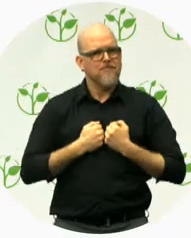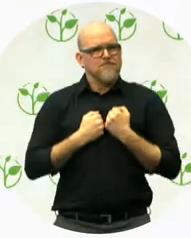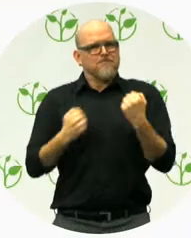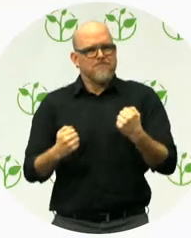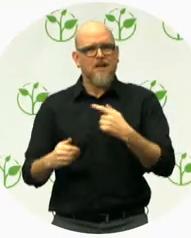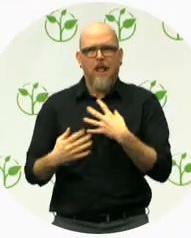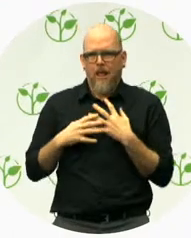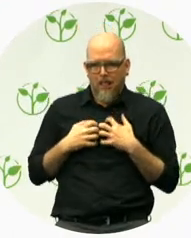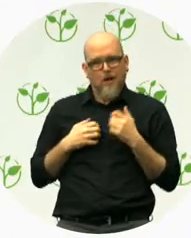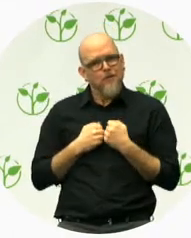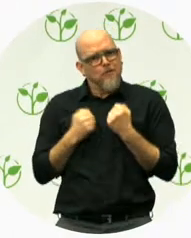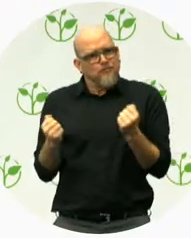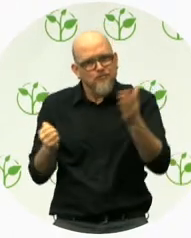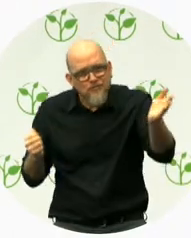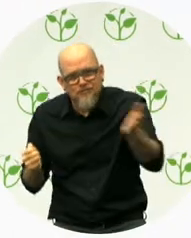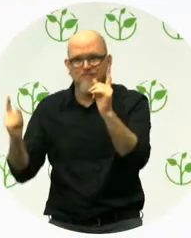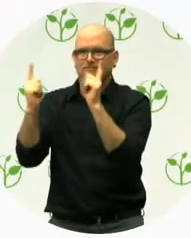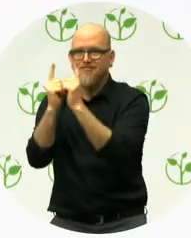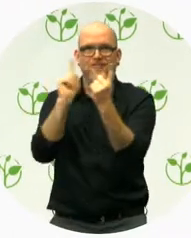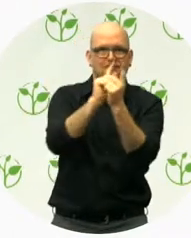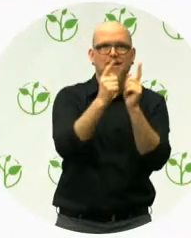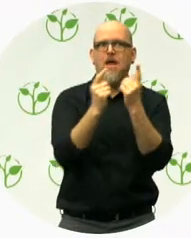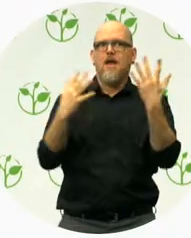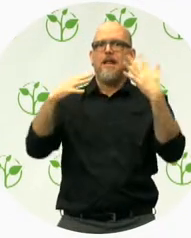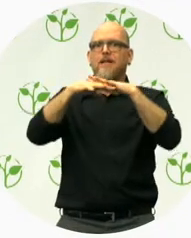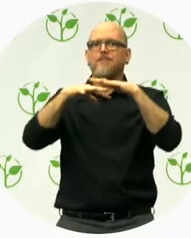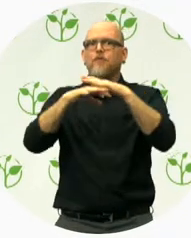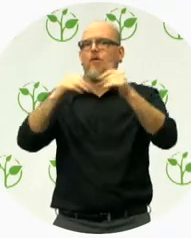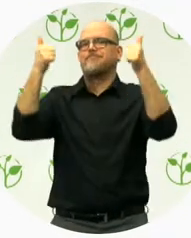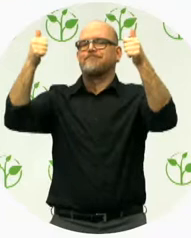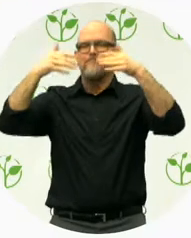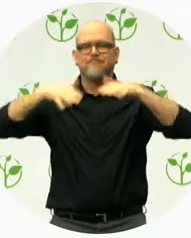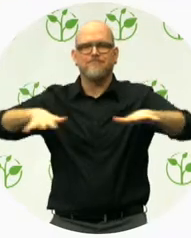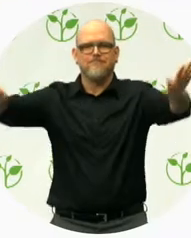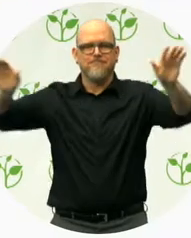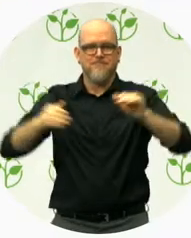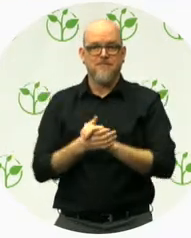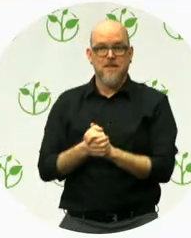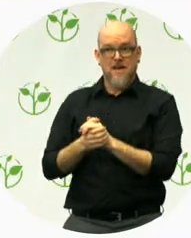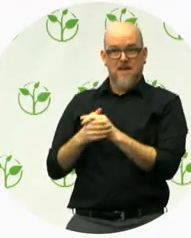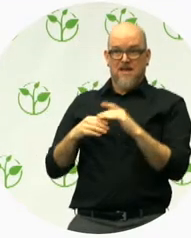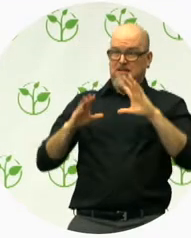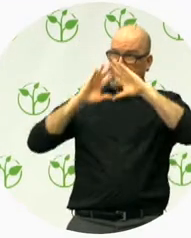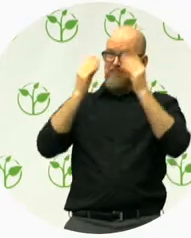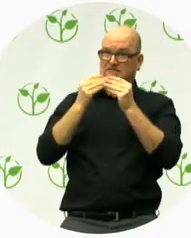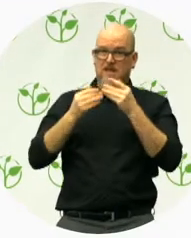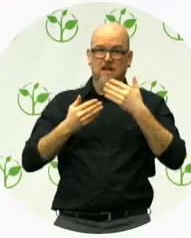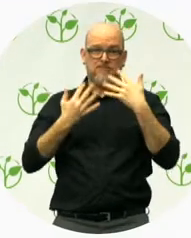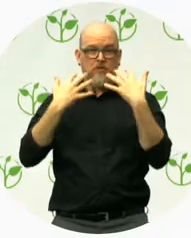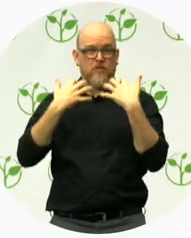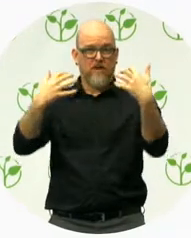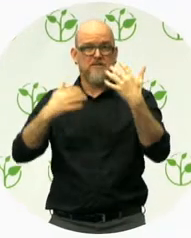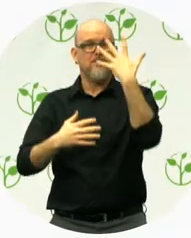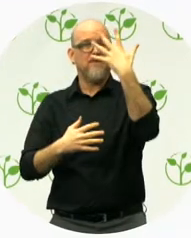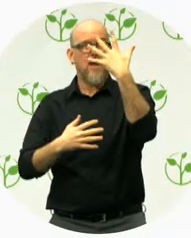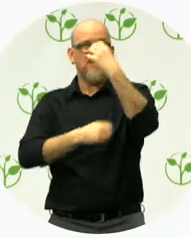Project has been happening, 7 years since the conference and 5 years since the UN. So please make sure that